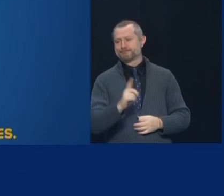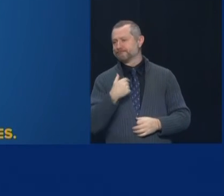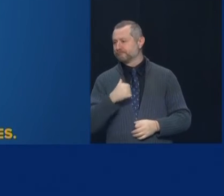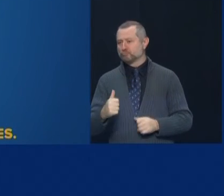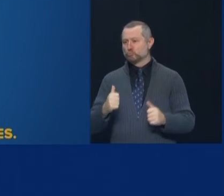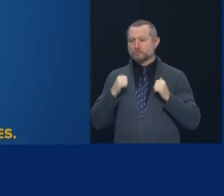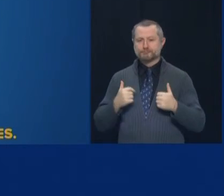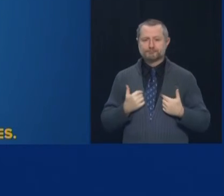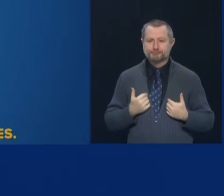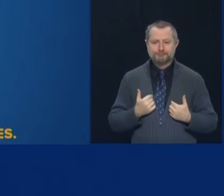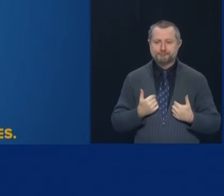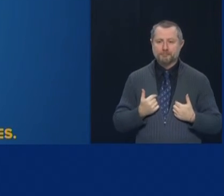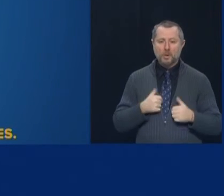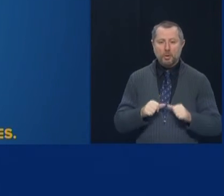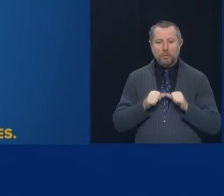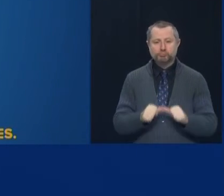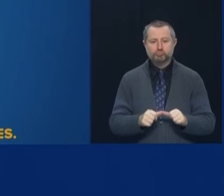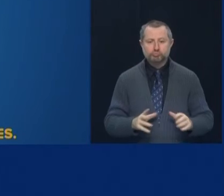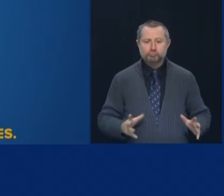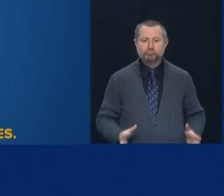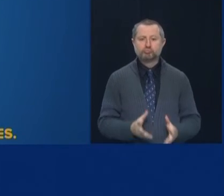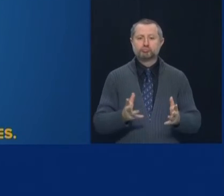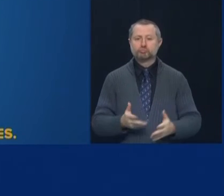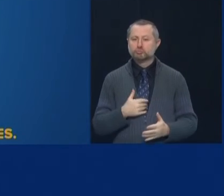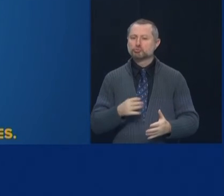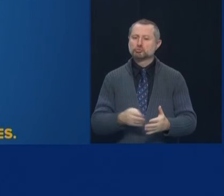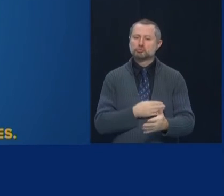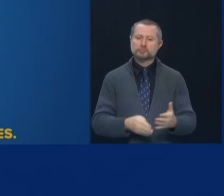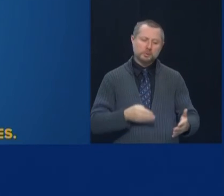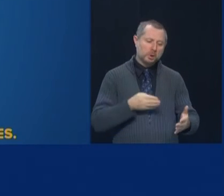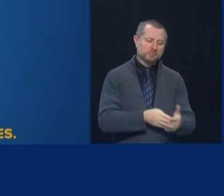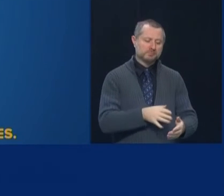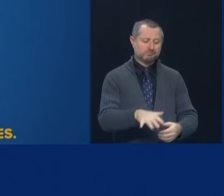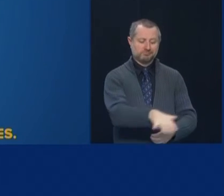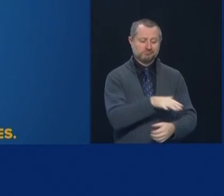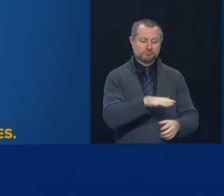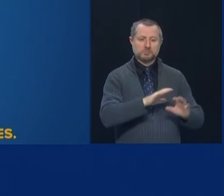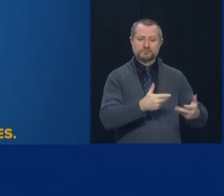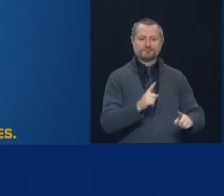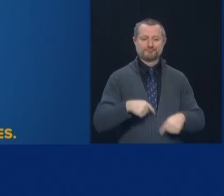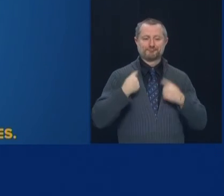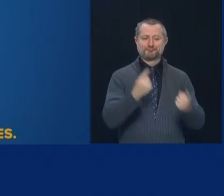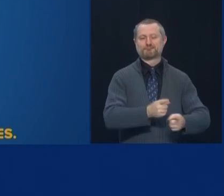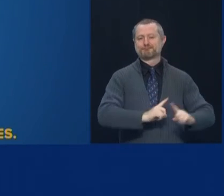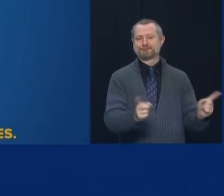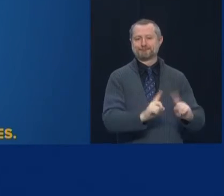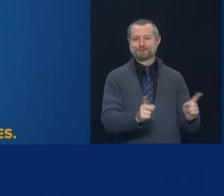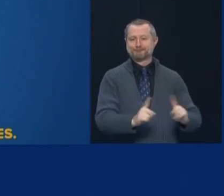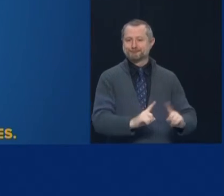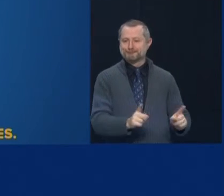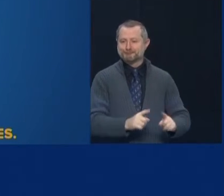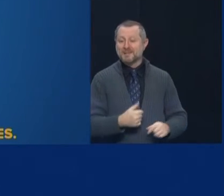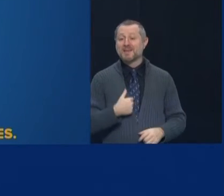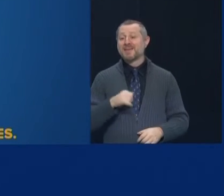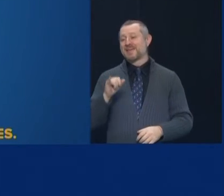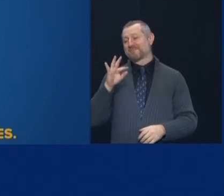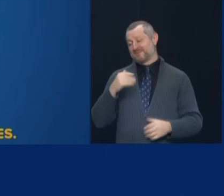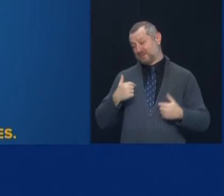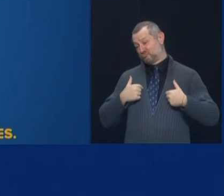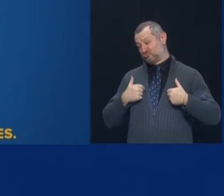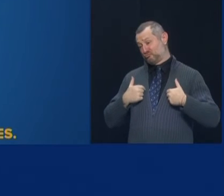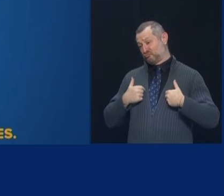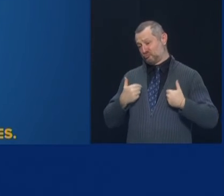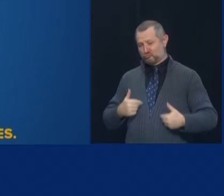the discrimination that has already been manifested by now excluding